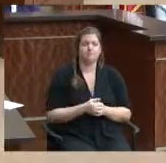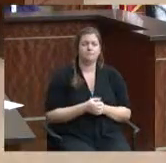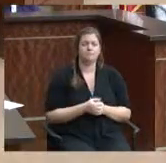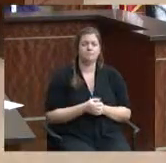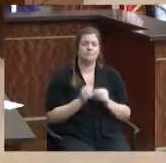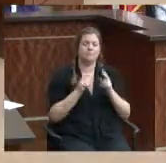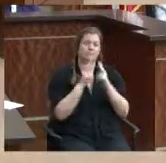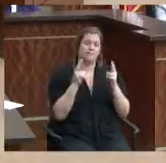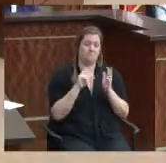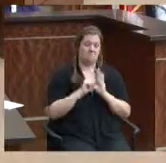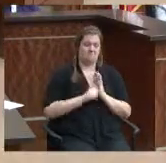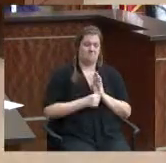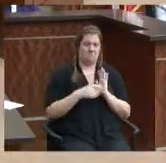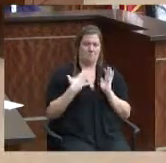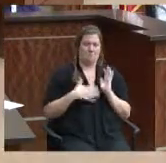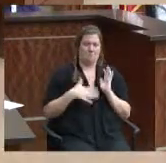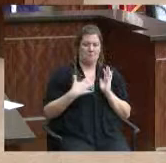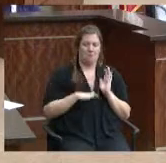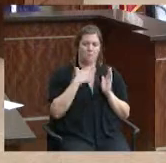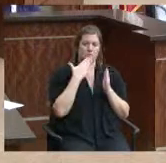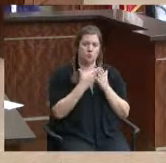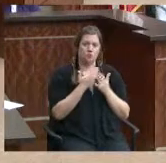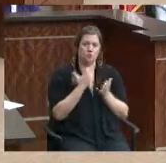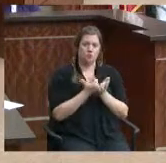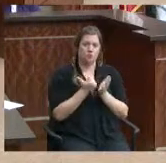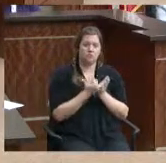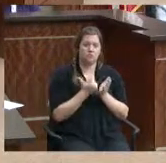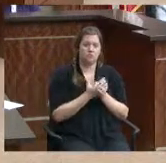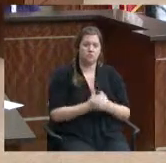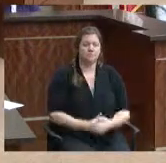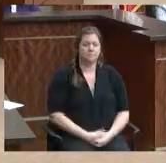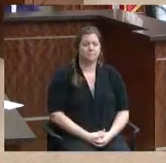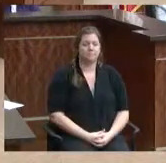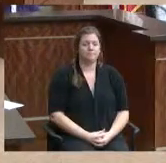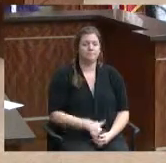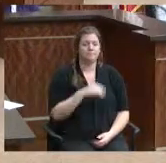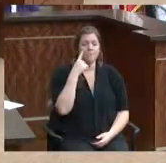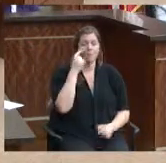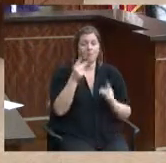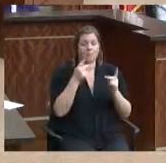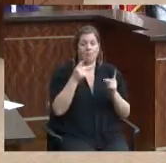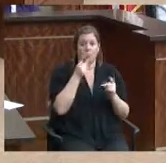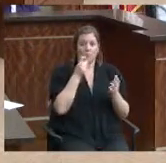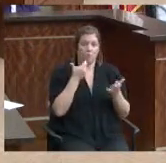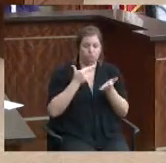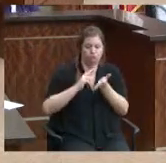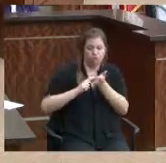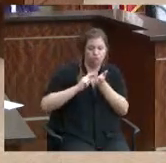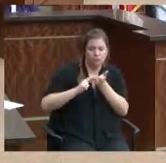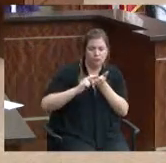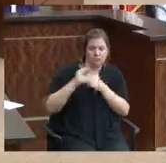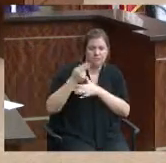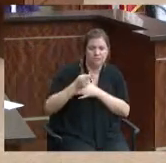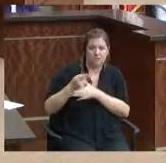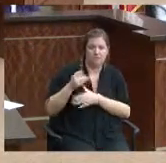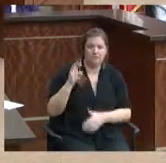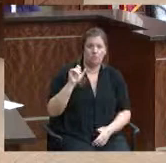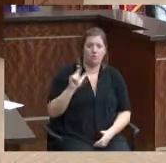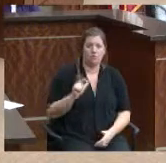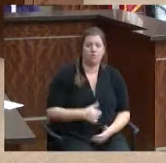it's very impressive and will be a good resource for those that want to do research into the history of Laurel.